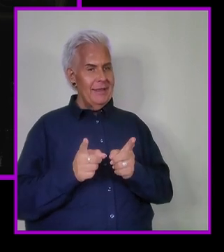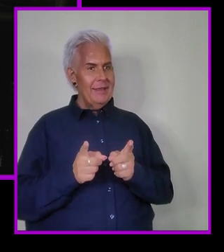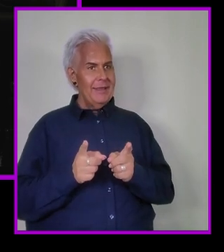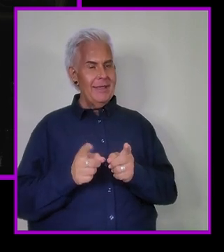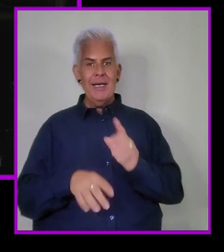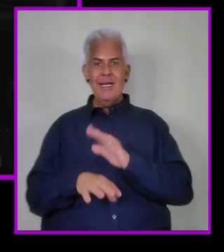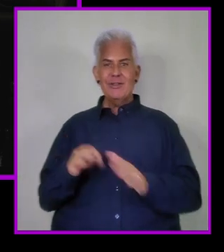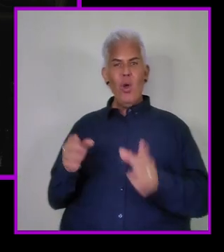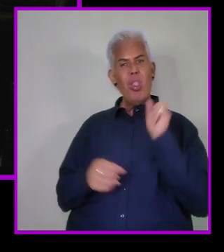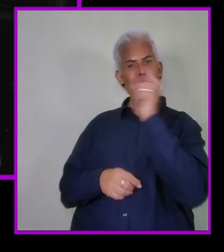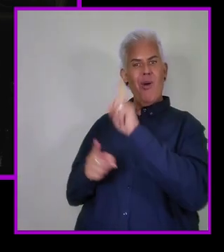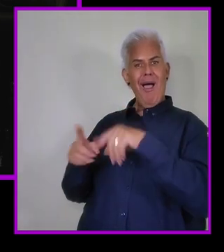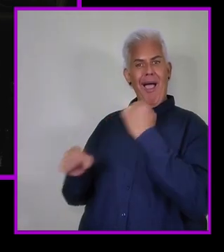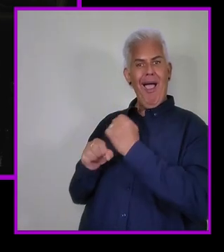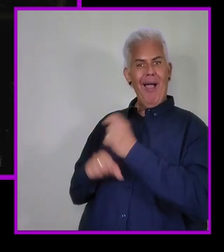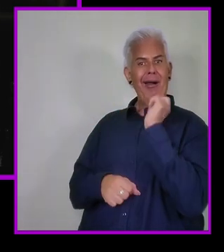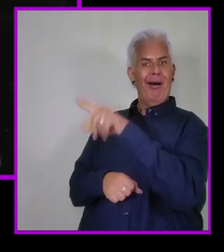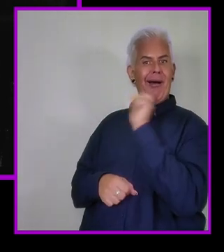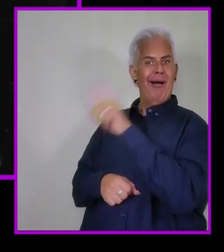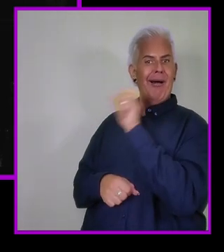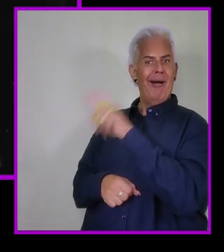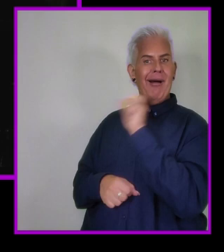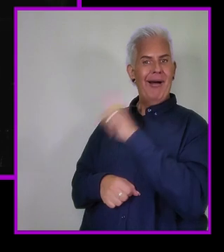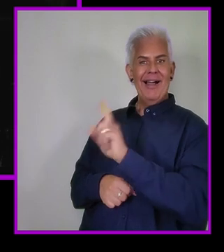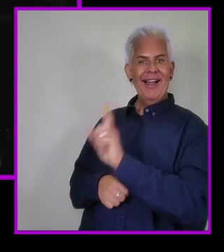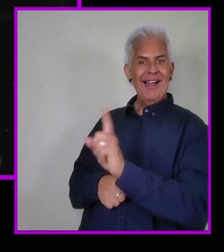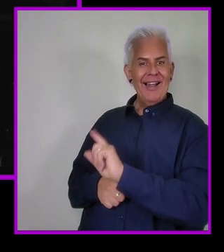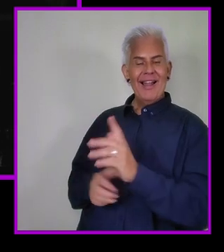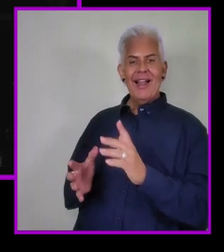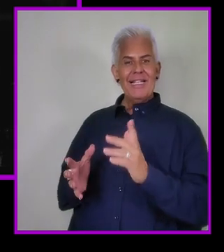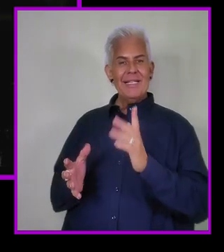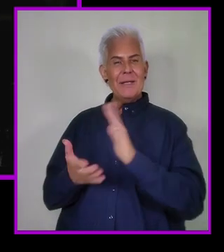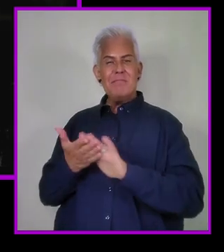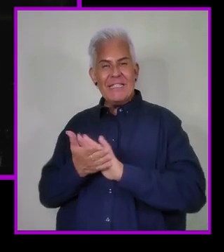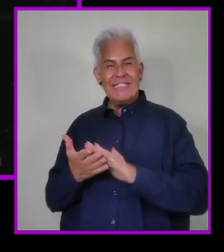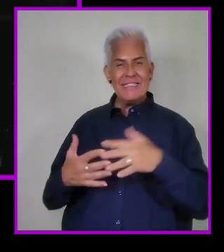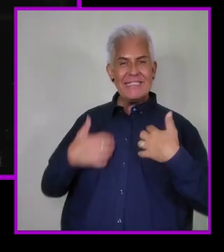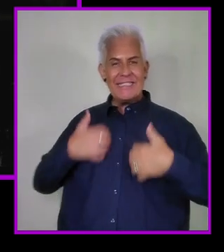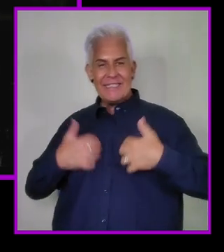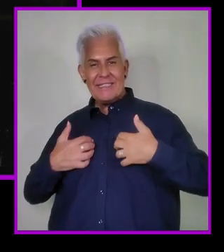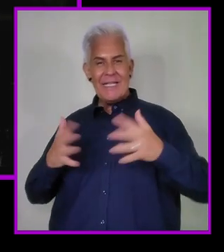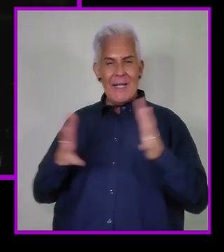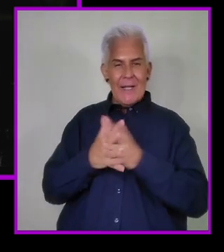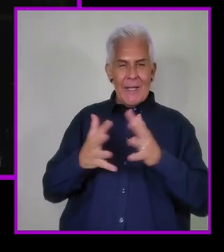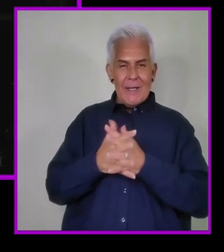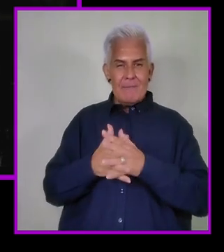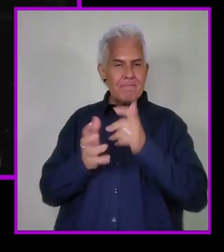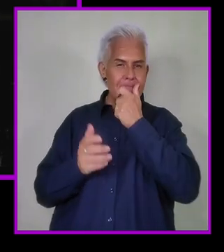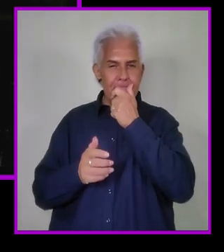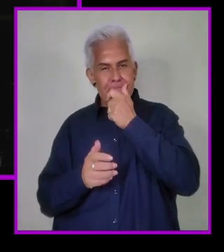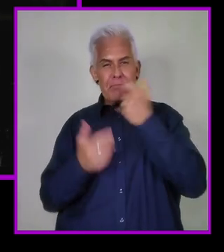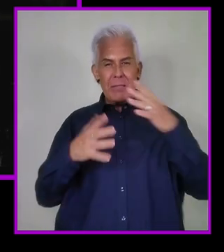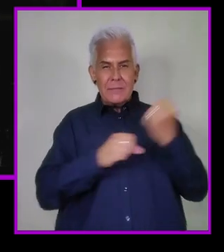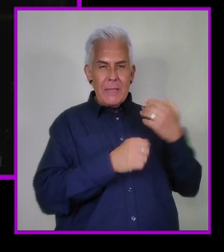Yeah, don't go egging someplace. It's not like that. It's that energy of just going, how can we... What's been